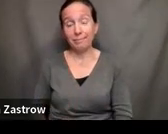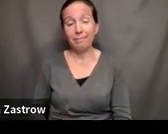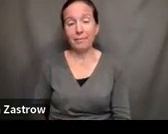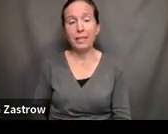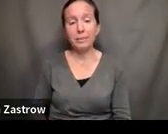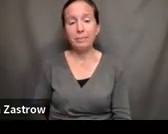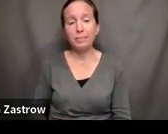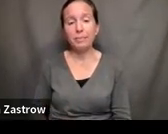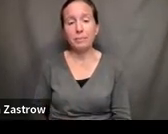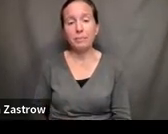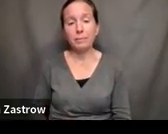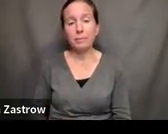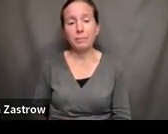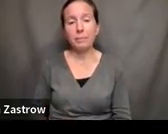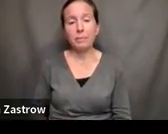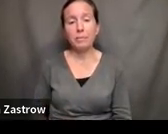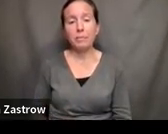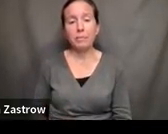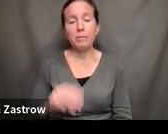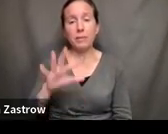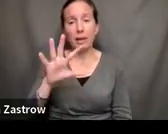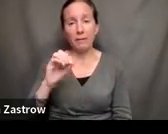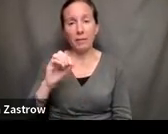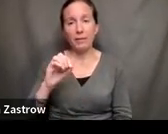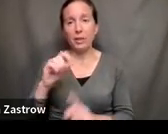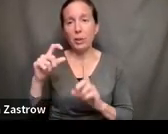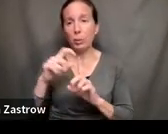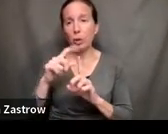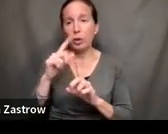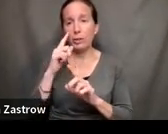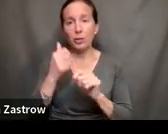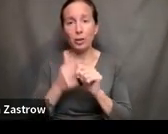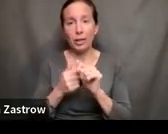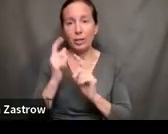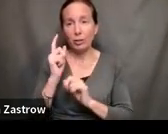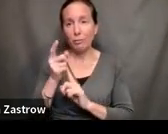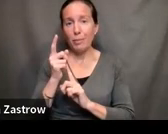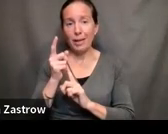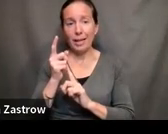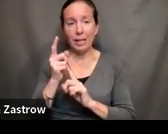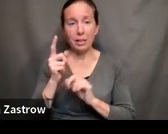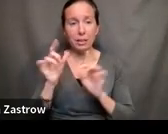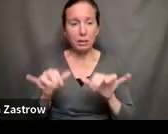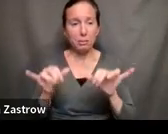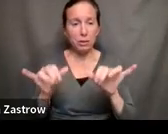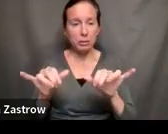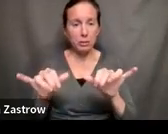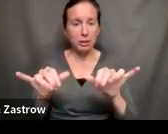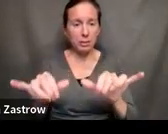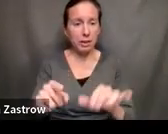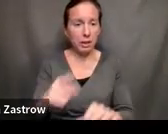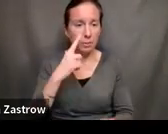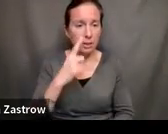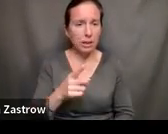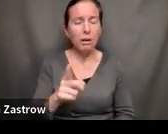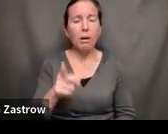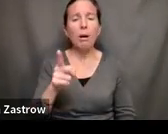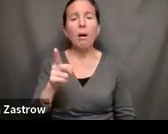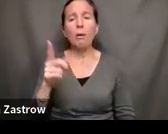Yep, they are maintaining 50 words correct per minute. Yep, that's a thing. The yellow is where